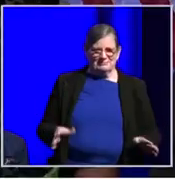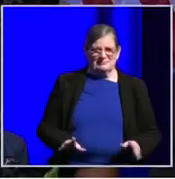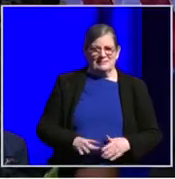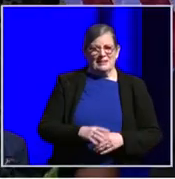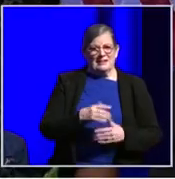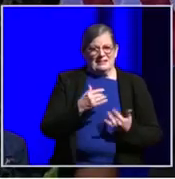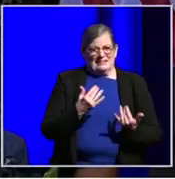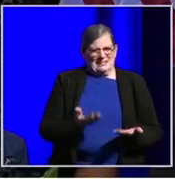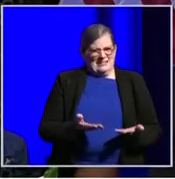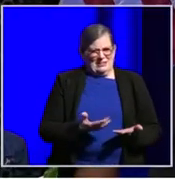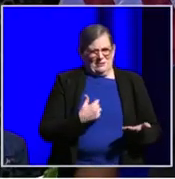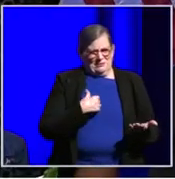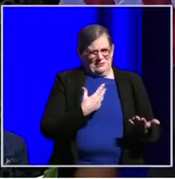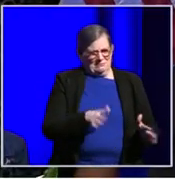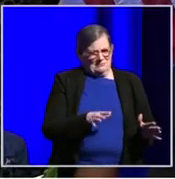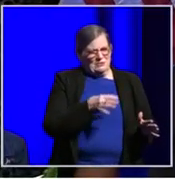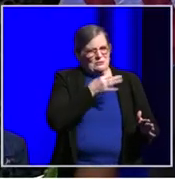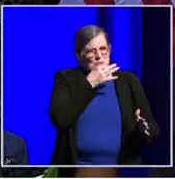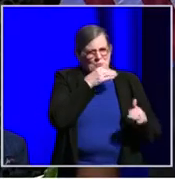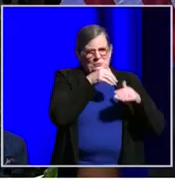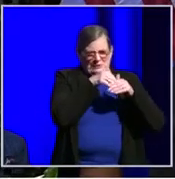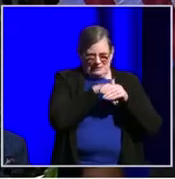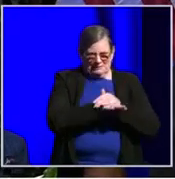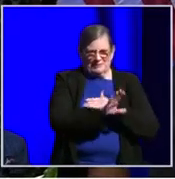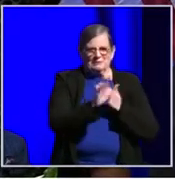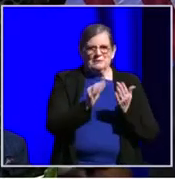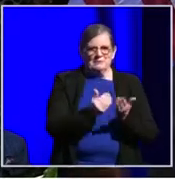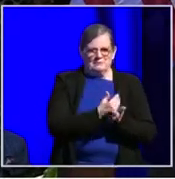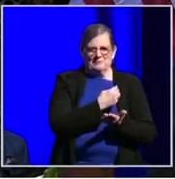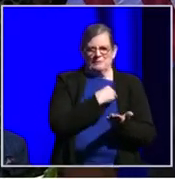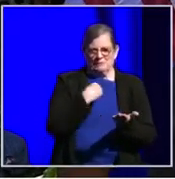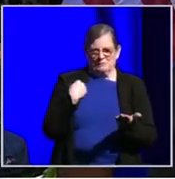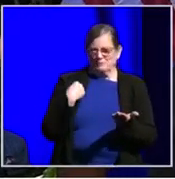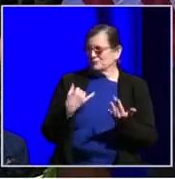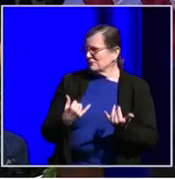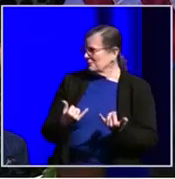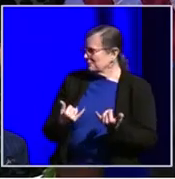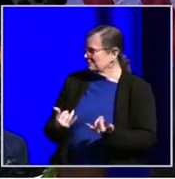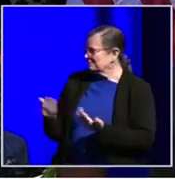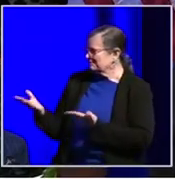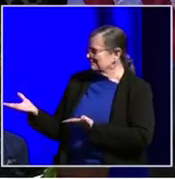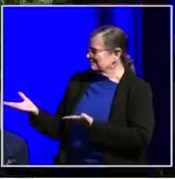I am about to enter. On which I am about to enter. Congratulations. Thank you.